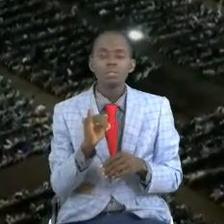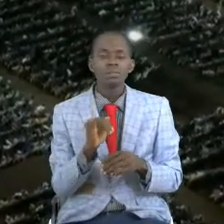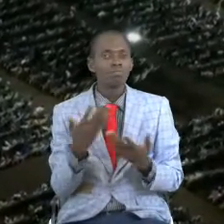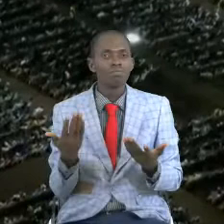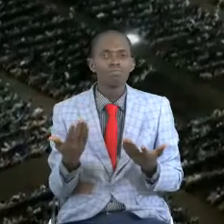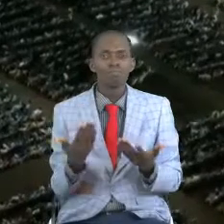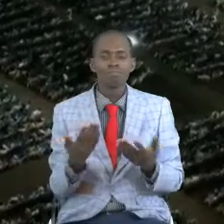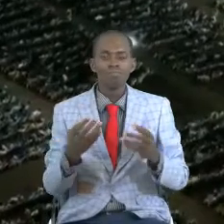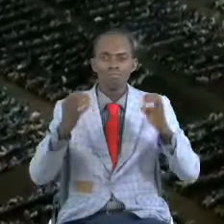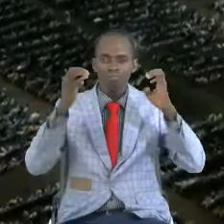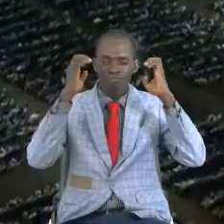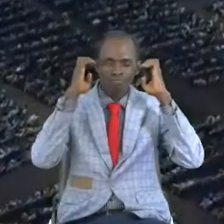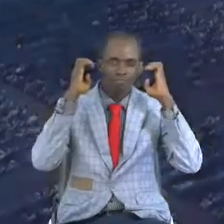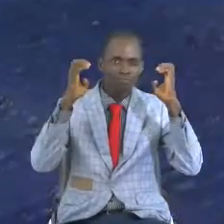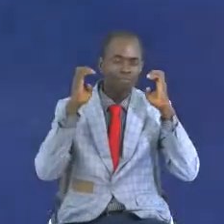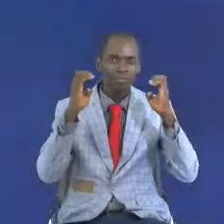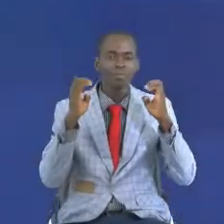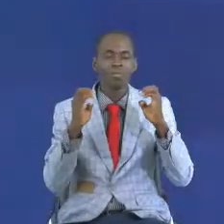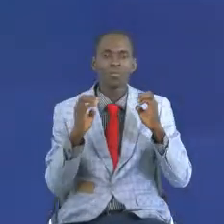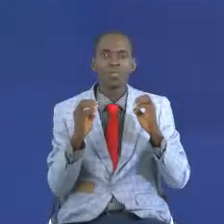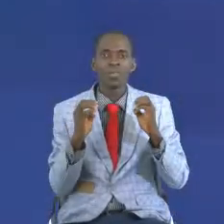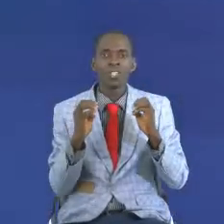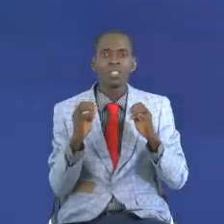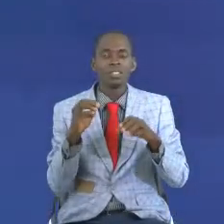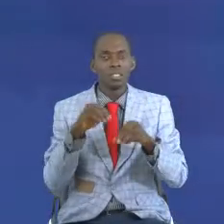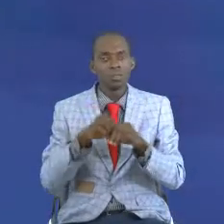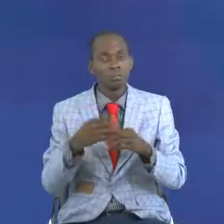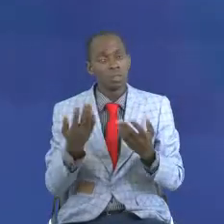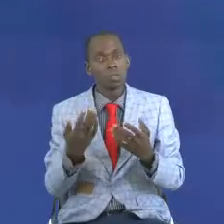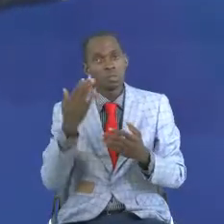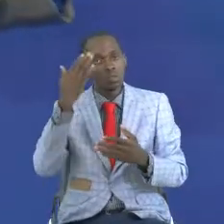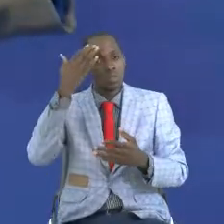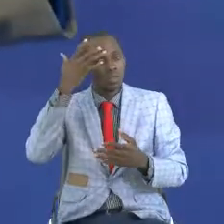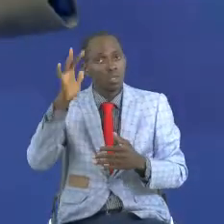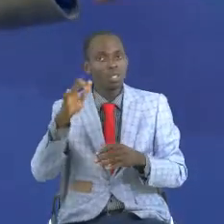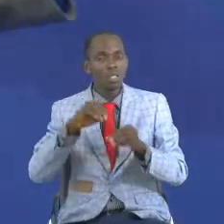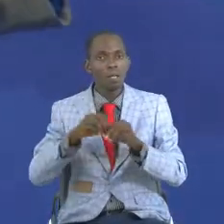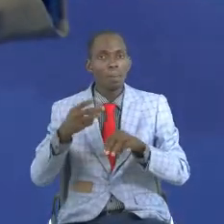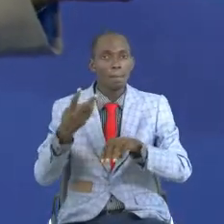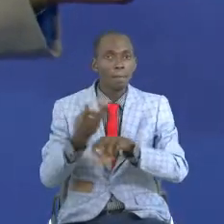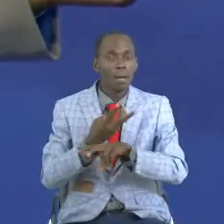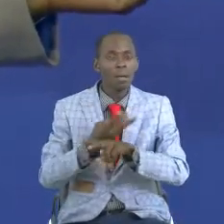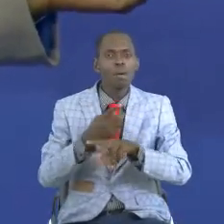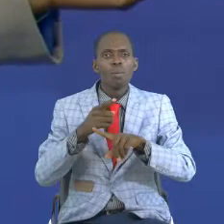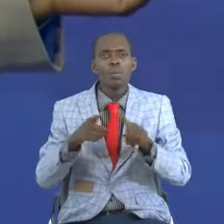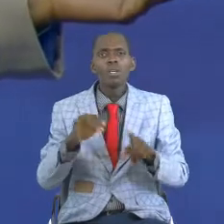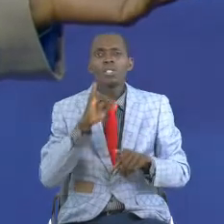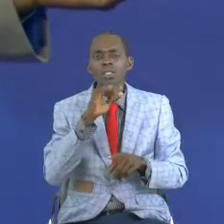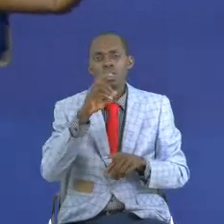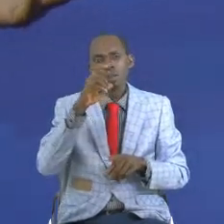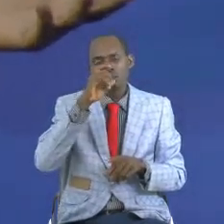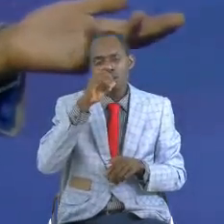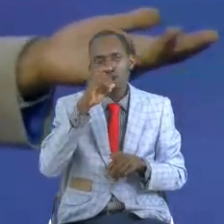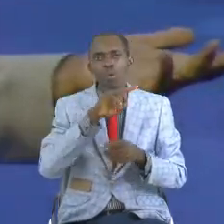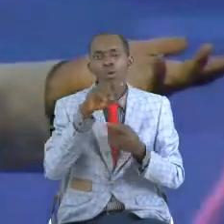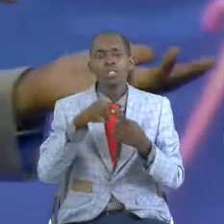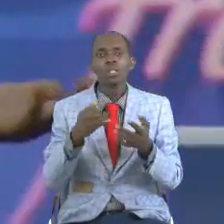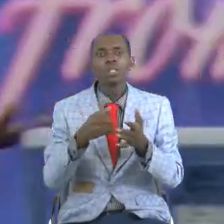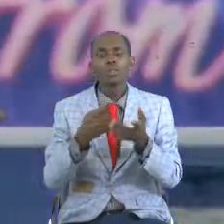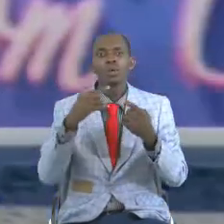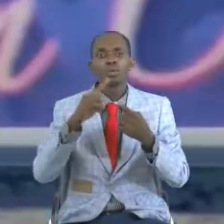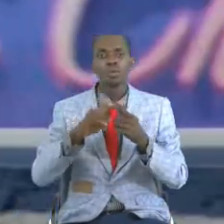well learned in mathematics, but is a fool when it comes to biology, when it comes to